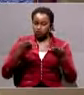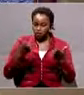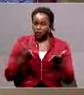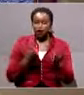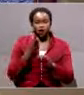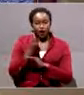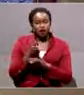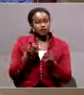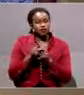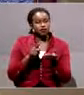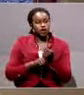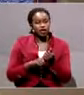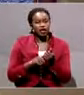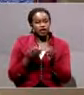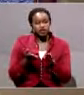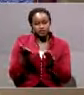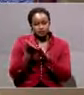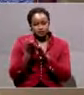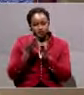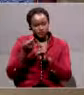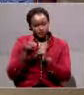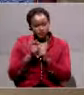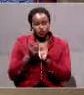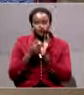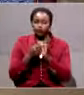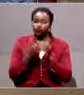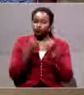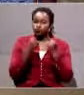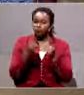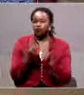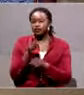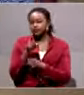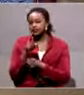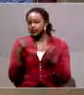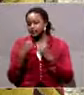the genetically modified potatoes have shown resistance to lead blight disease.